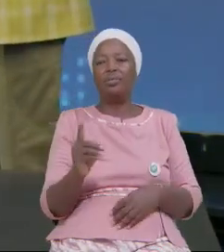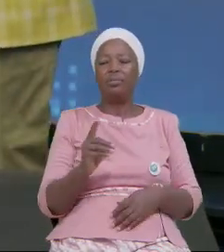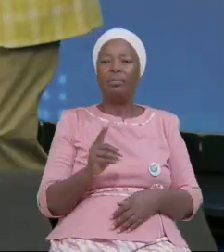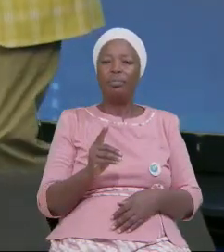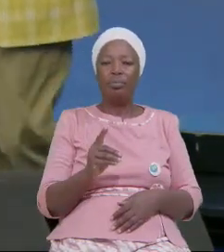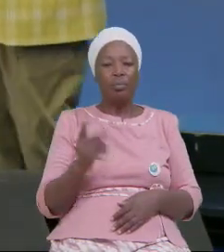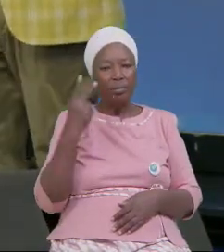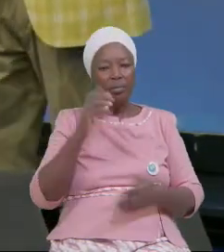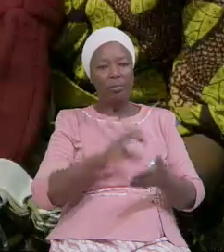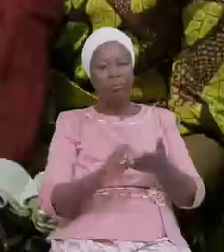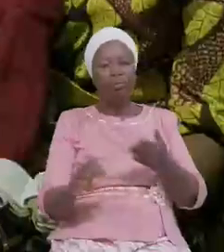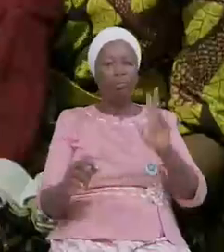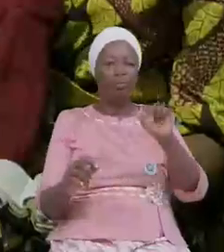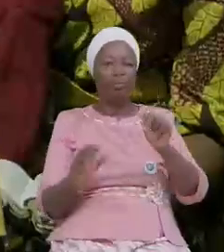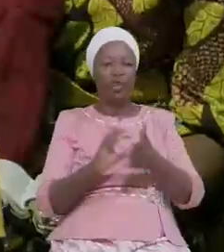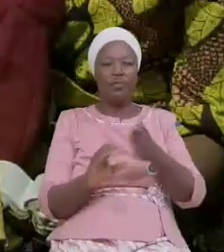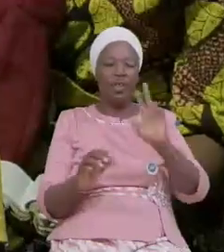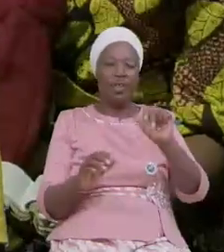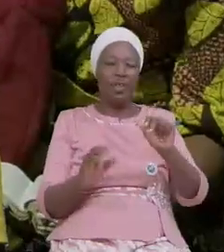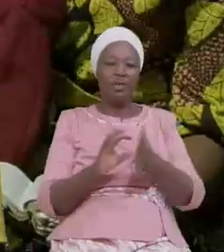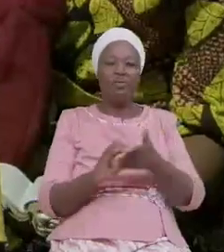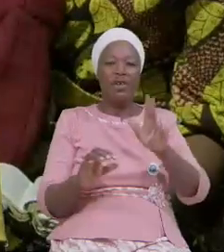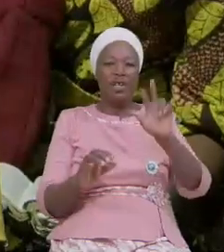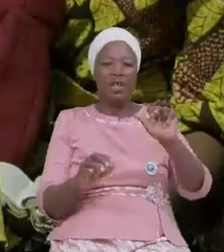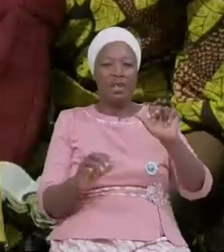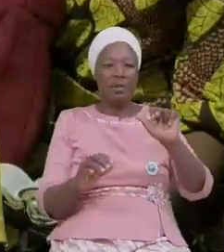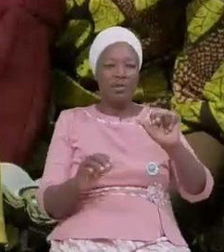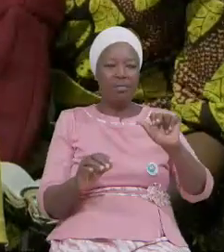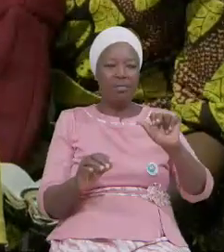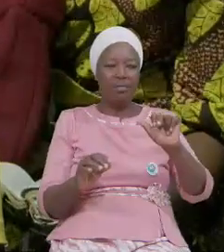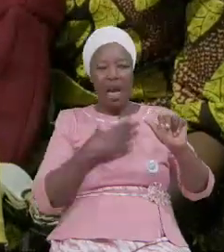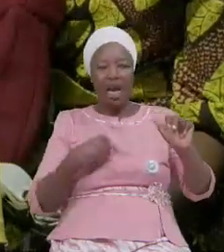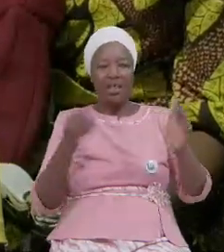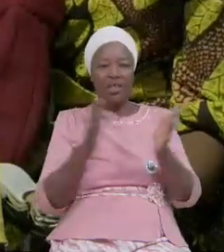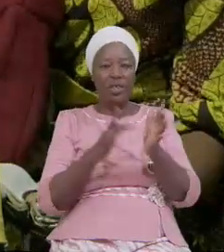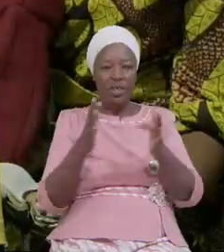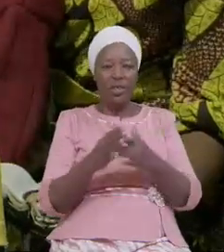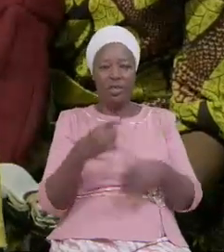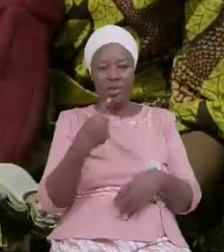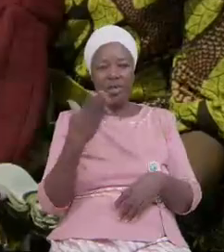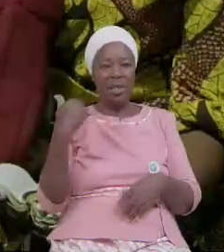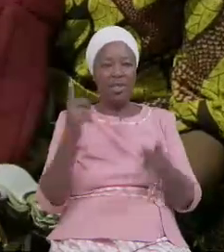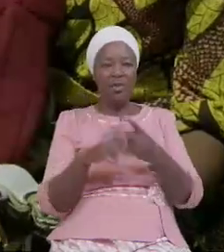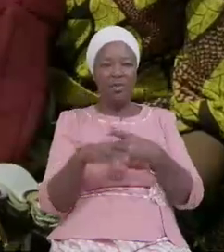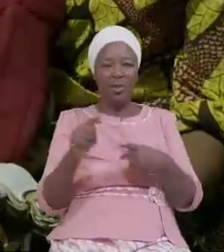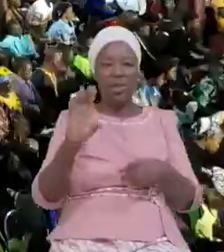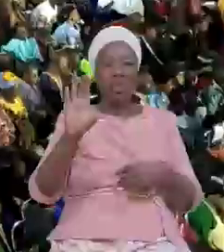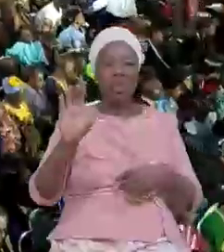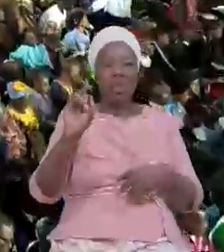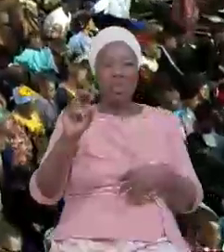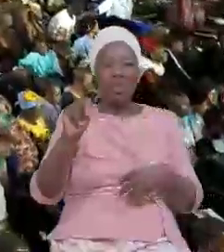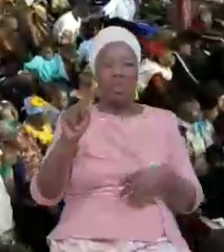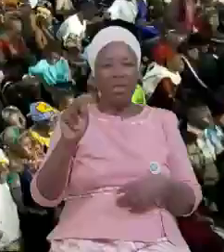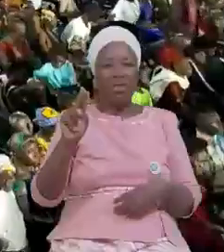verse 13. In verse 13, and Jesus said unto the centurion,